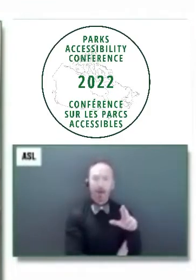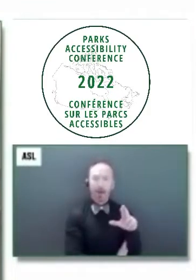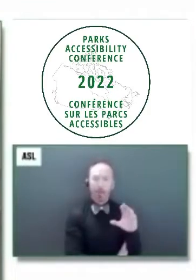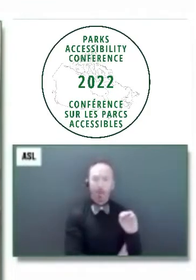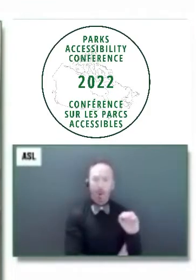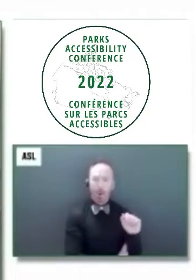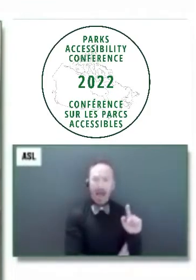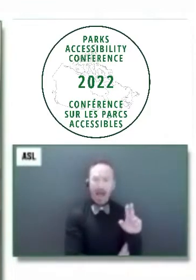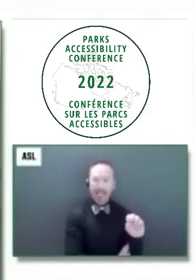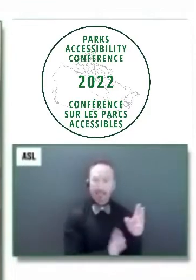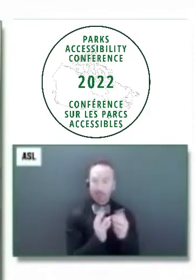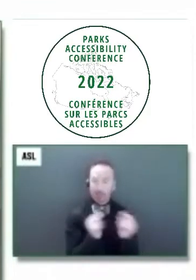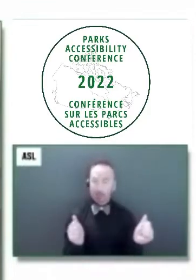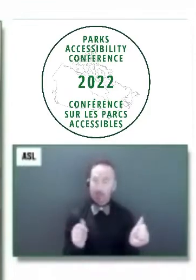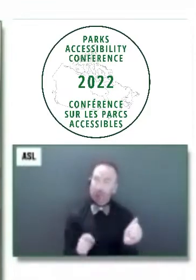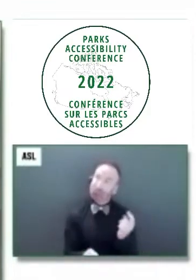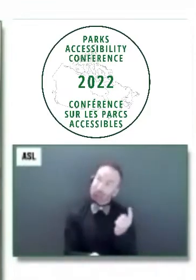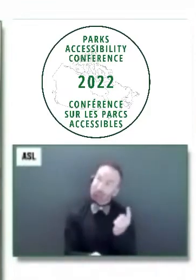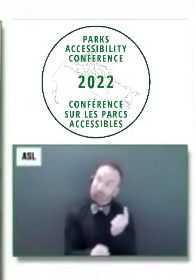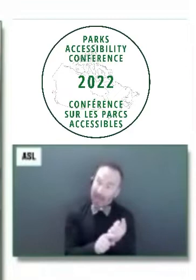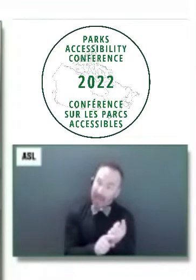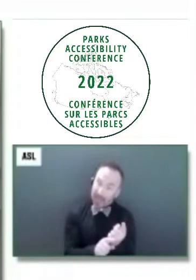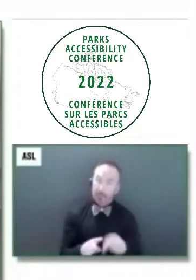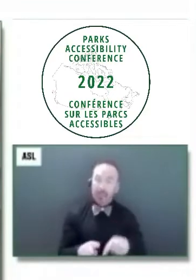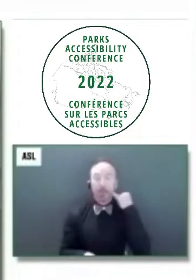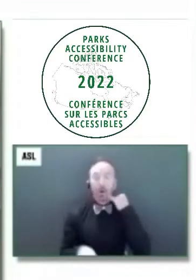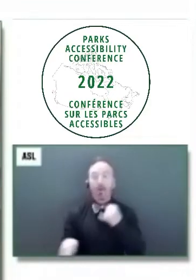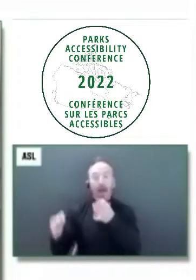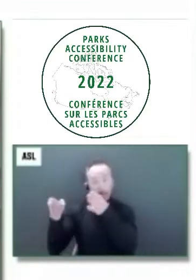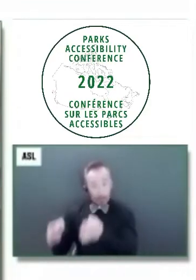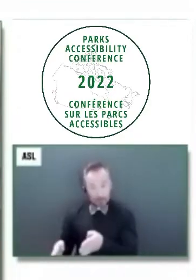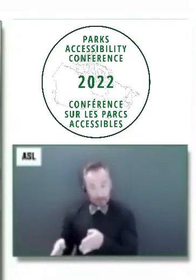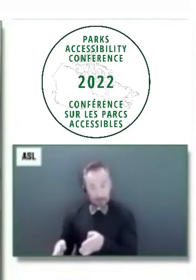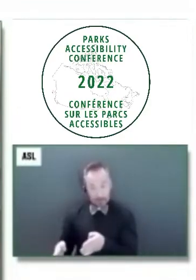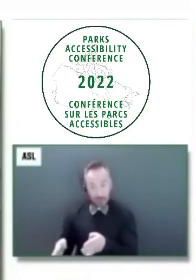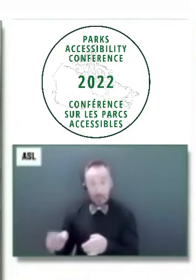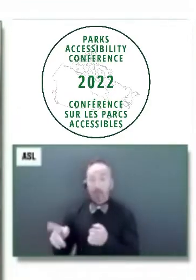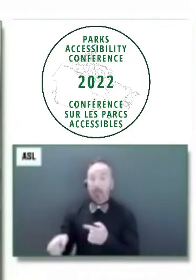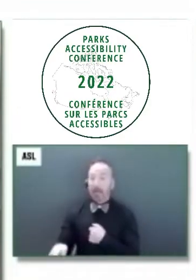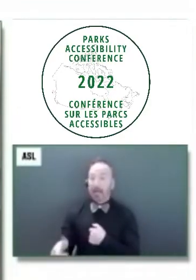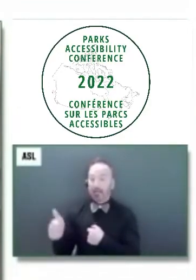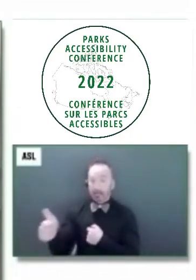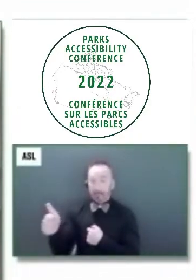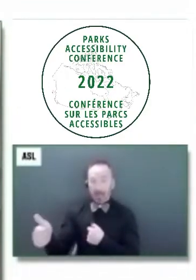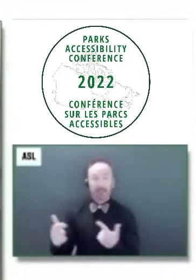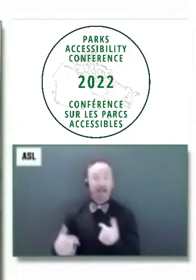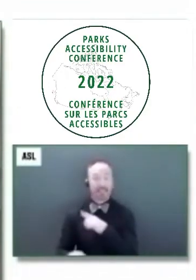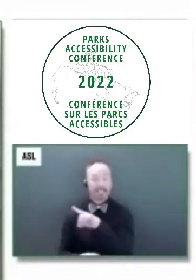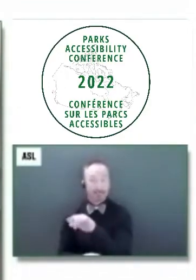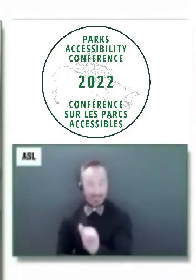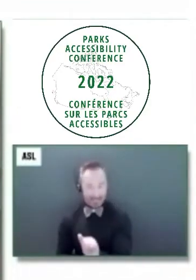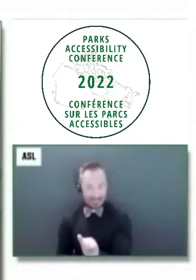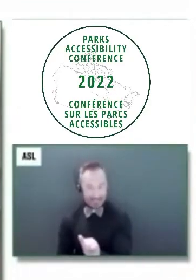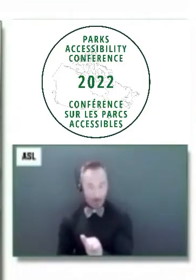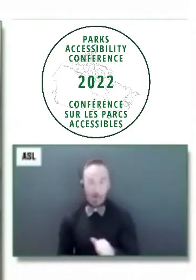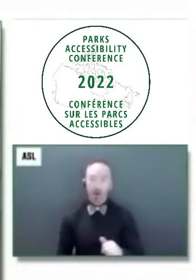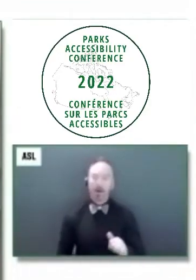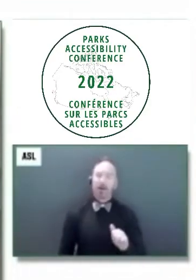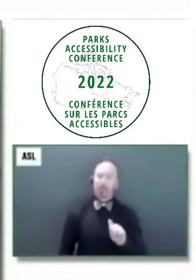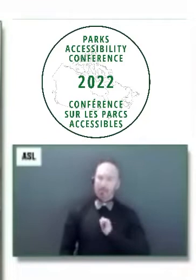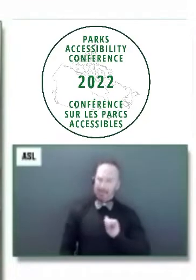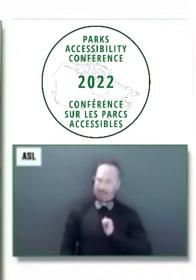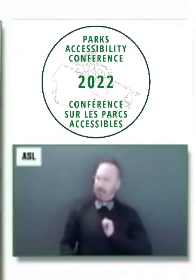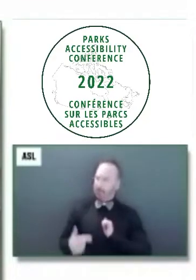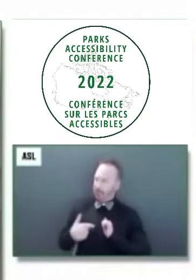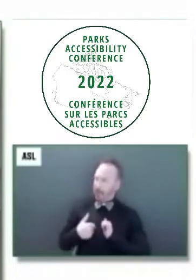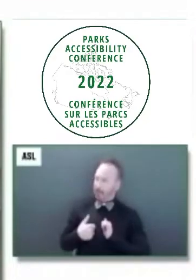What happens if that dedicated elevator person also has a disability? And again, what about my agency in being able to choose the floor